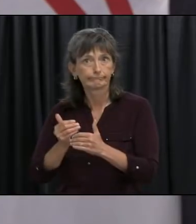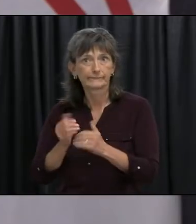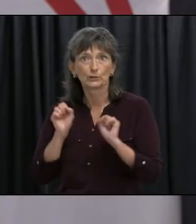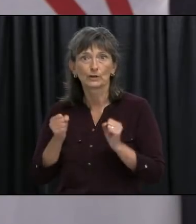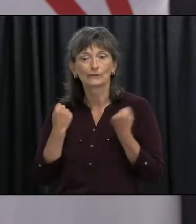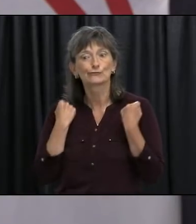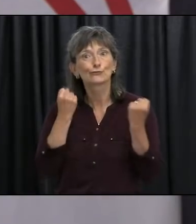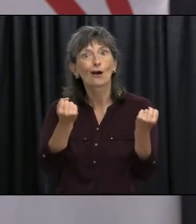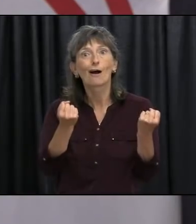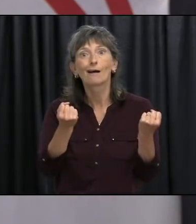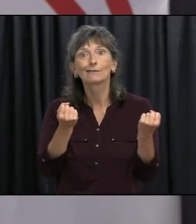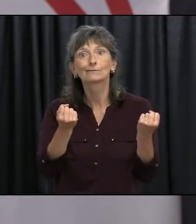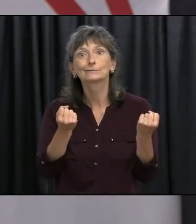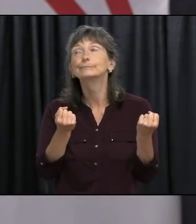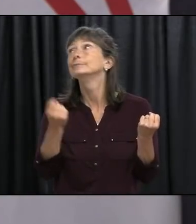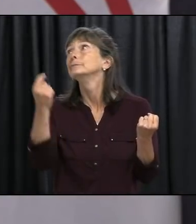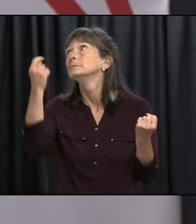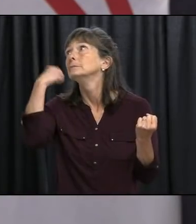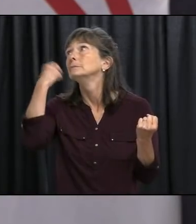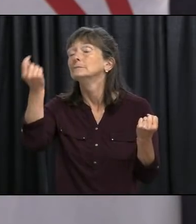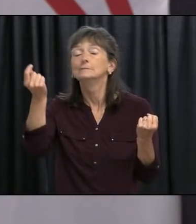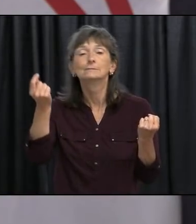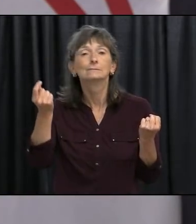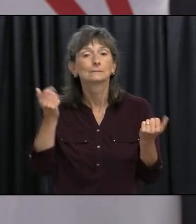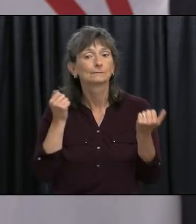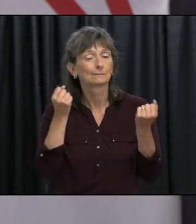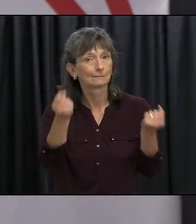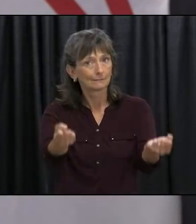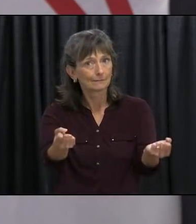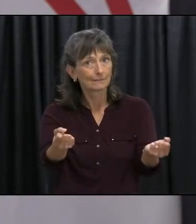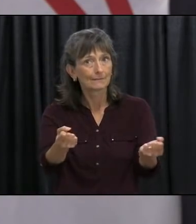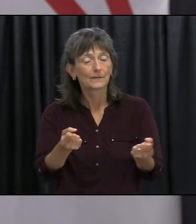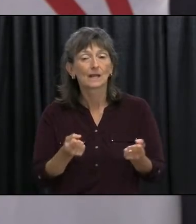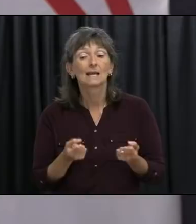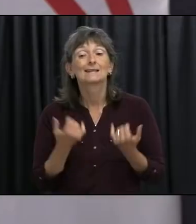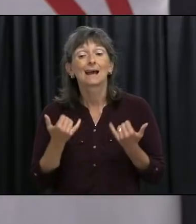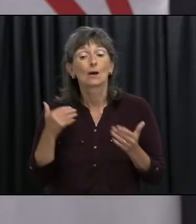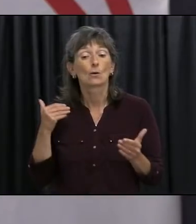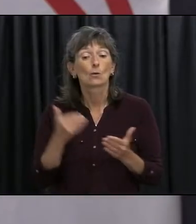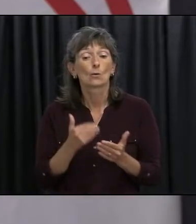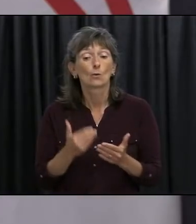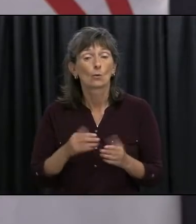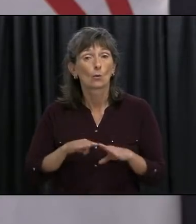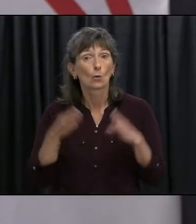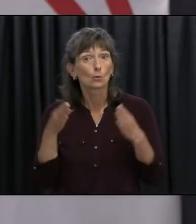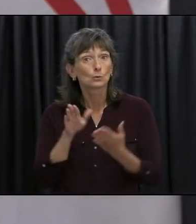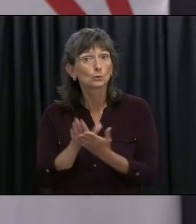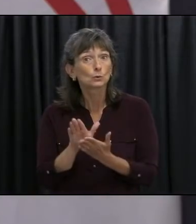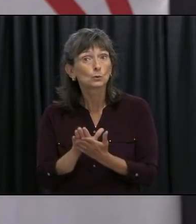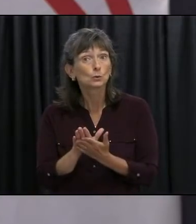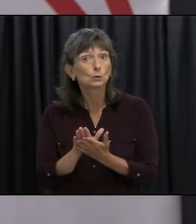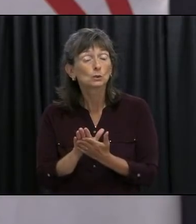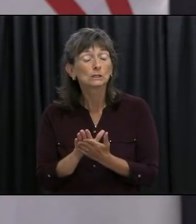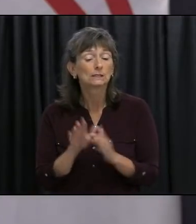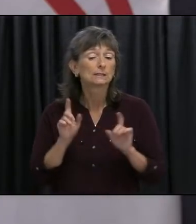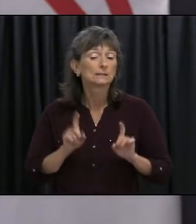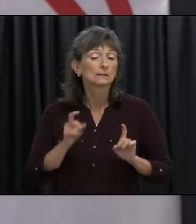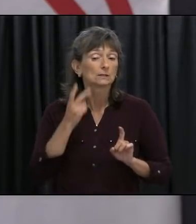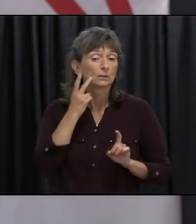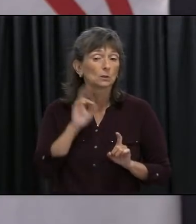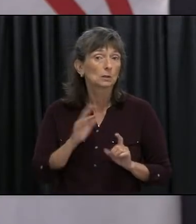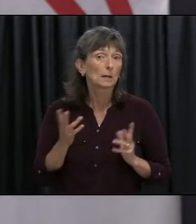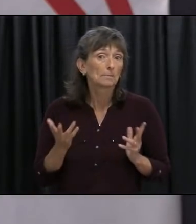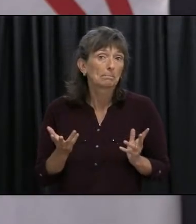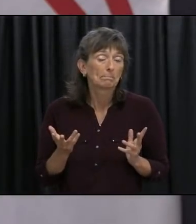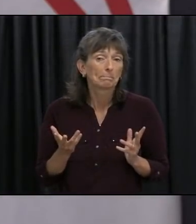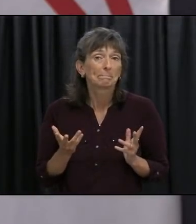drive-through testing sites that were available too. So as we move into the reopening of schools right now, what the testing would look like,